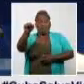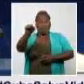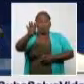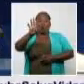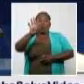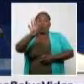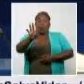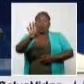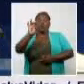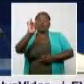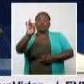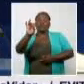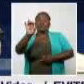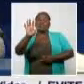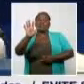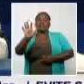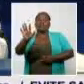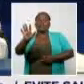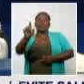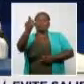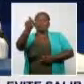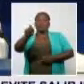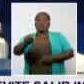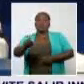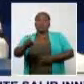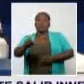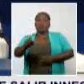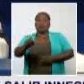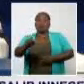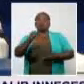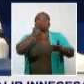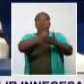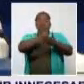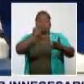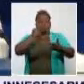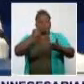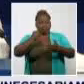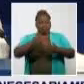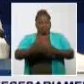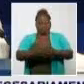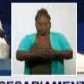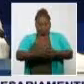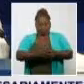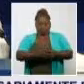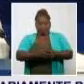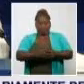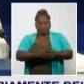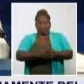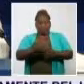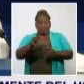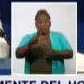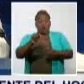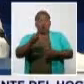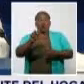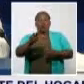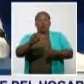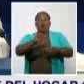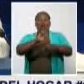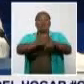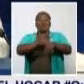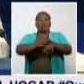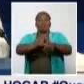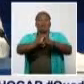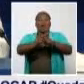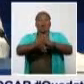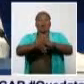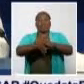475 people are still admitted in hospitals, persons who have been confirmed with COVID-19. These are